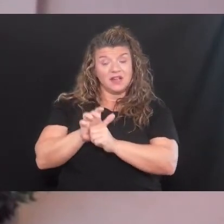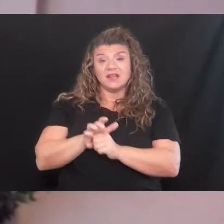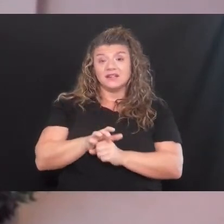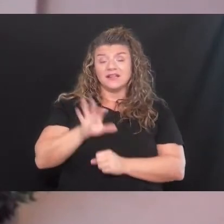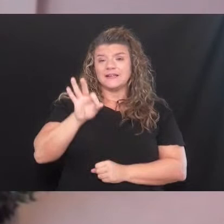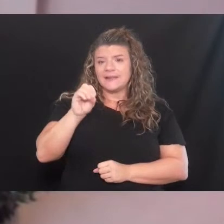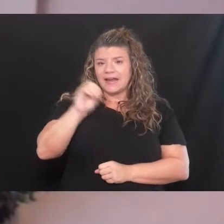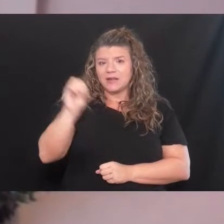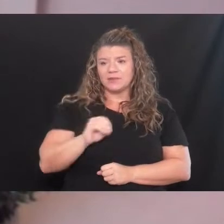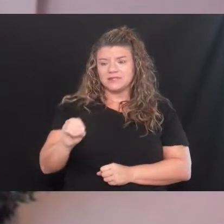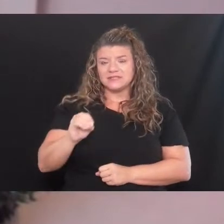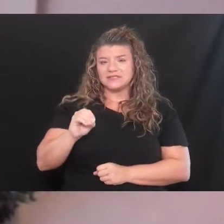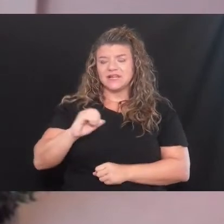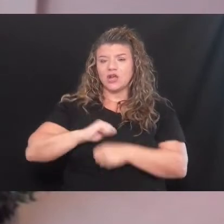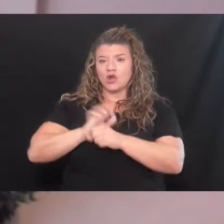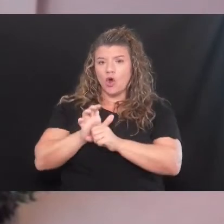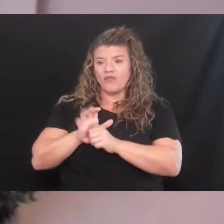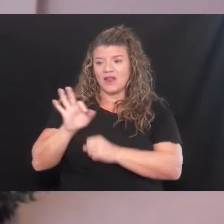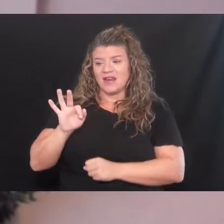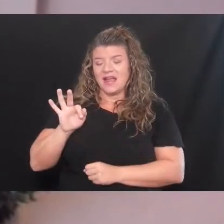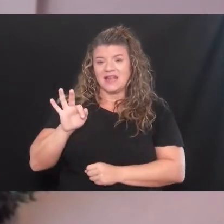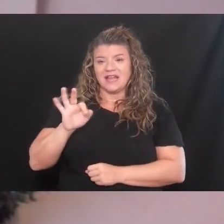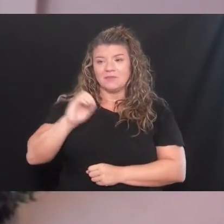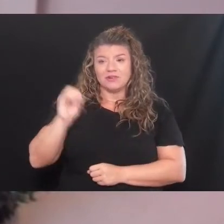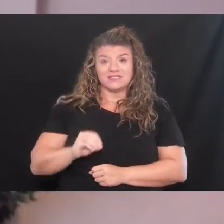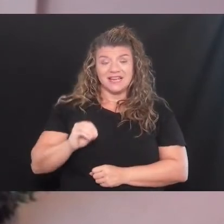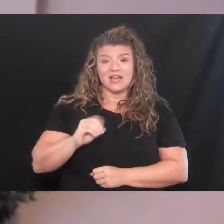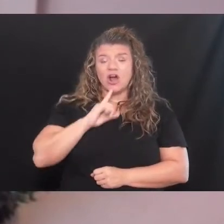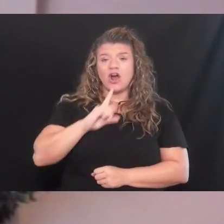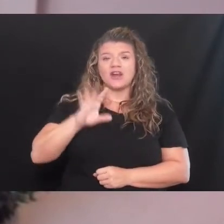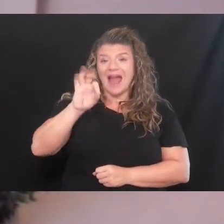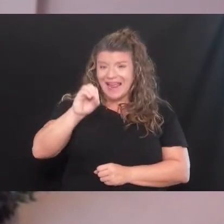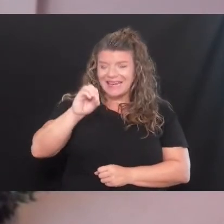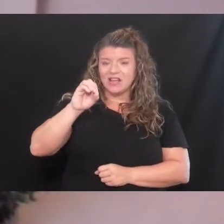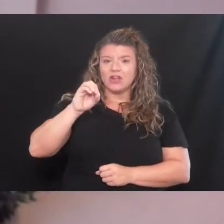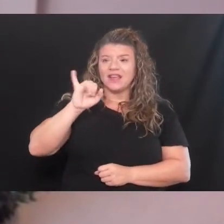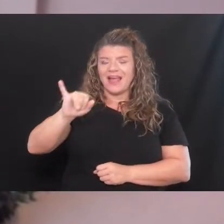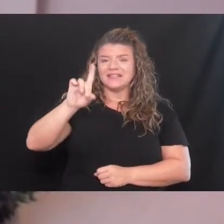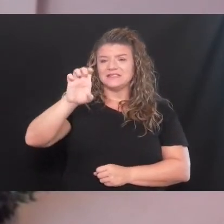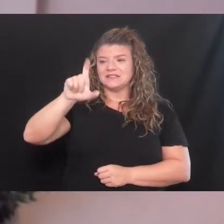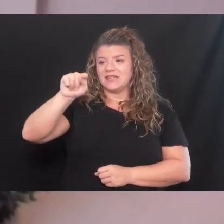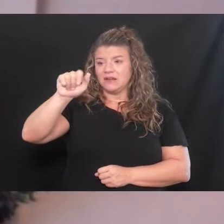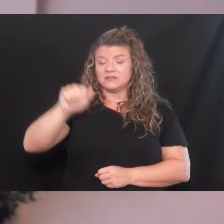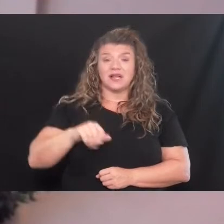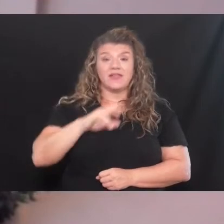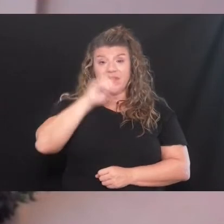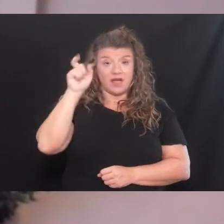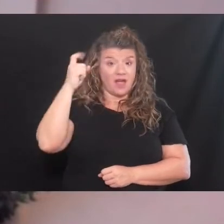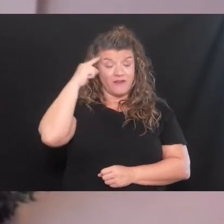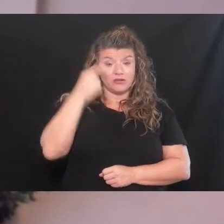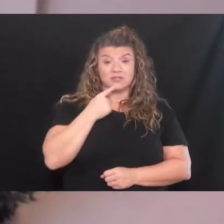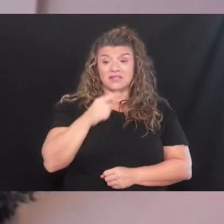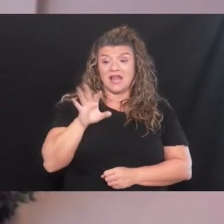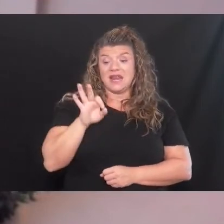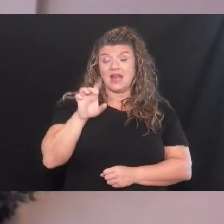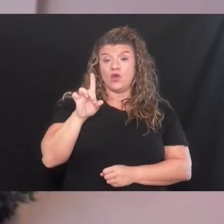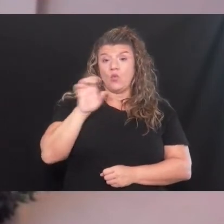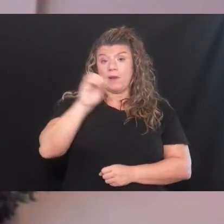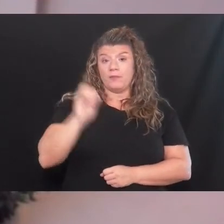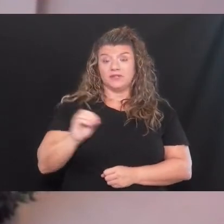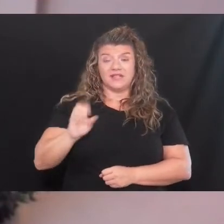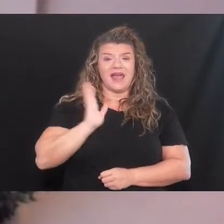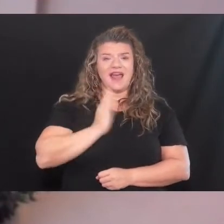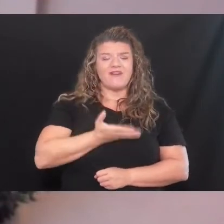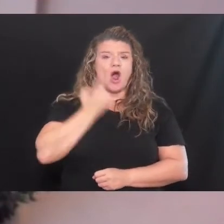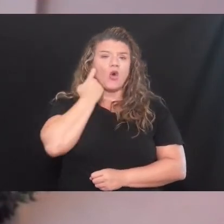of the cases of COVID-19 in the US are from the Delta variant. And as the governor said, 91% of our recent